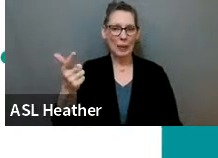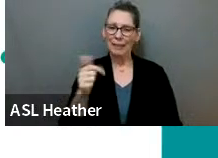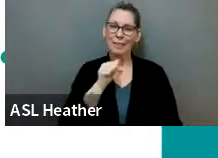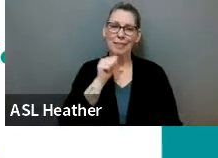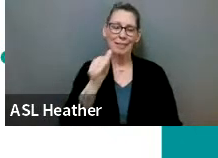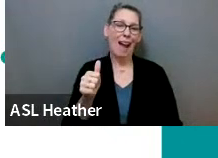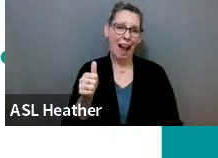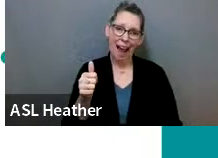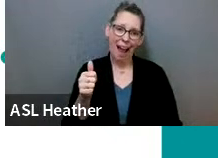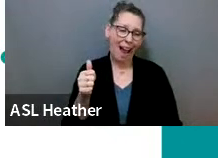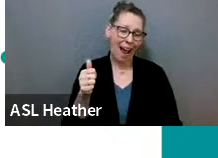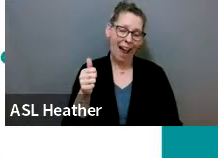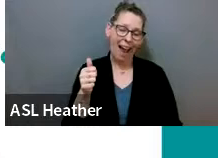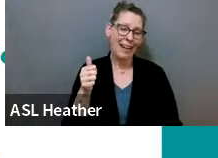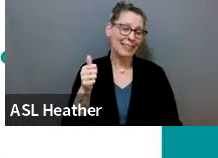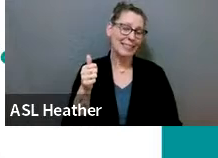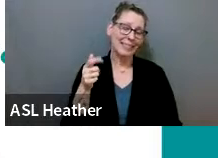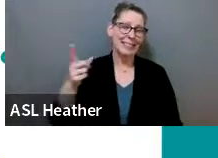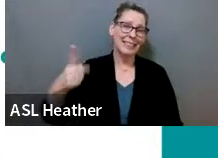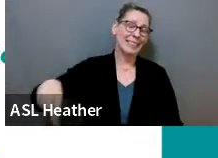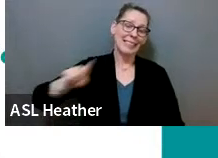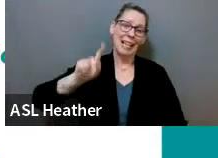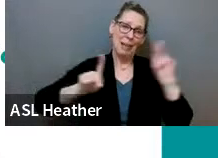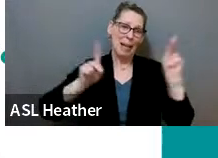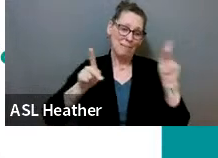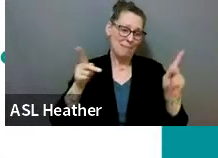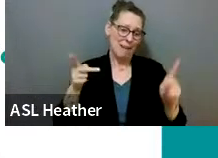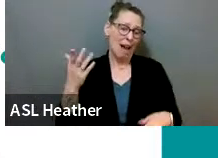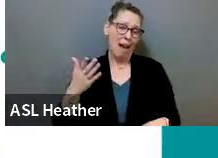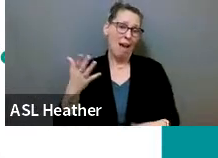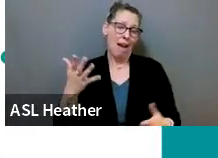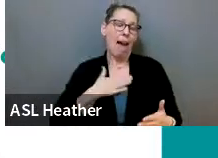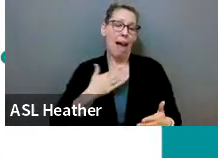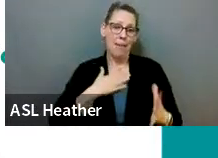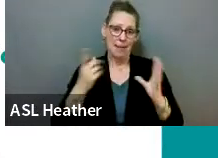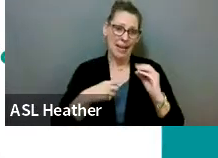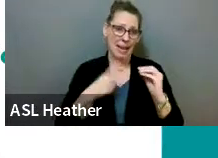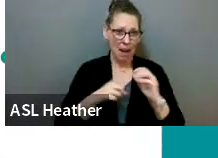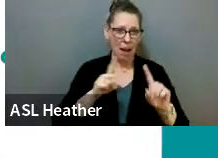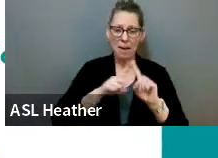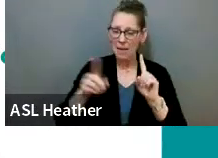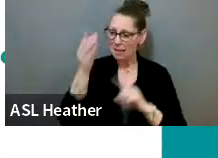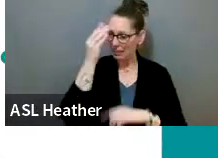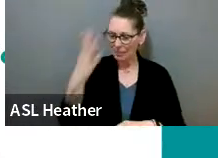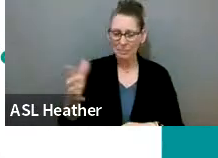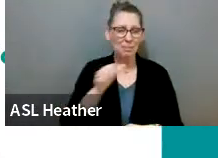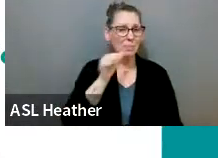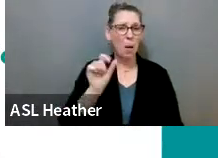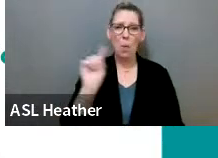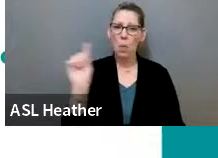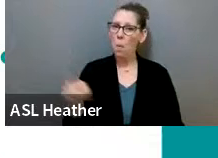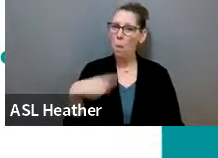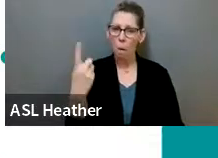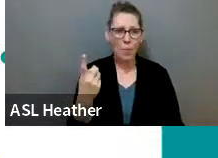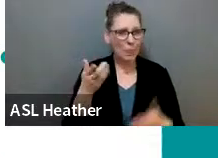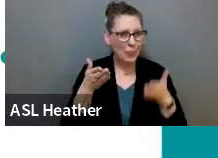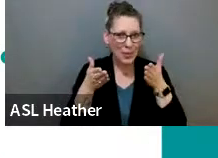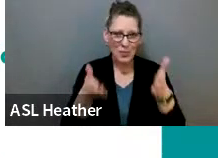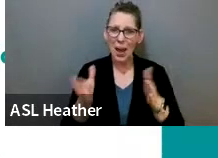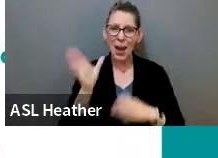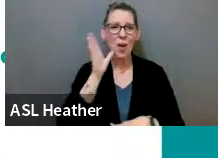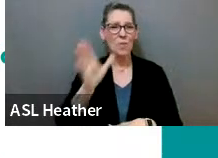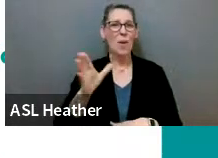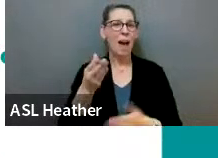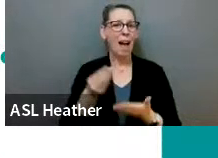general public is the biggest fan of. So we like to remind people that that is not the only way that we are planning to